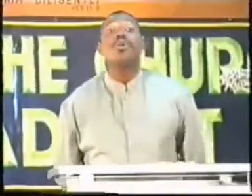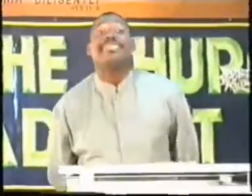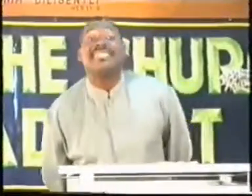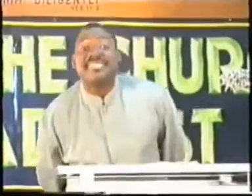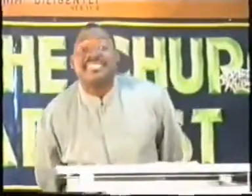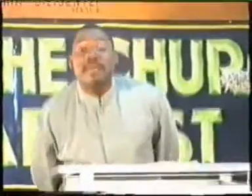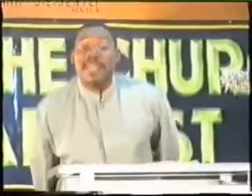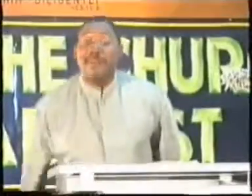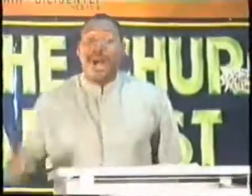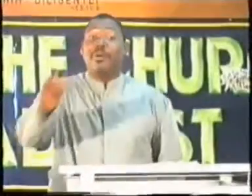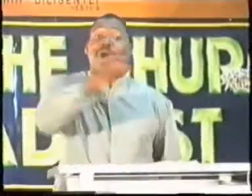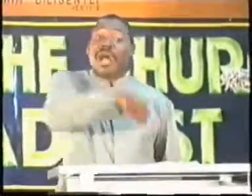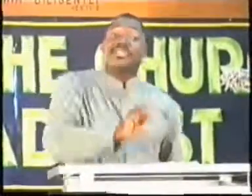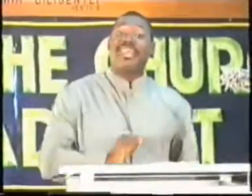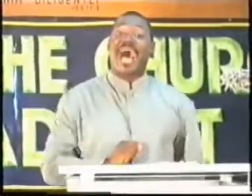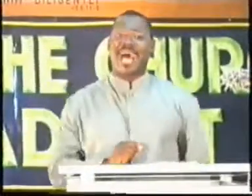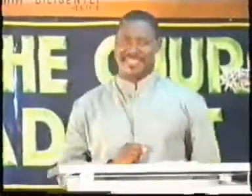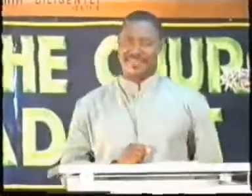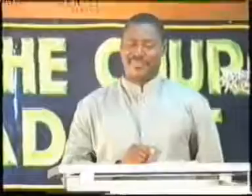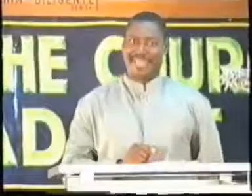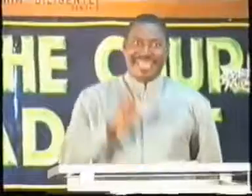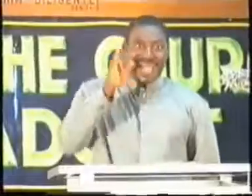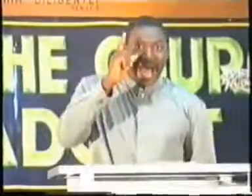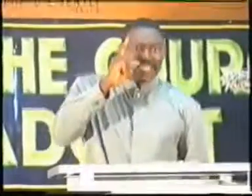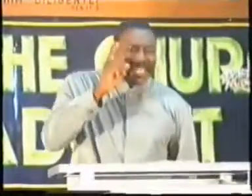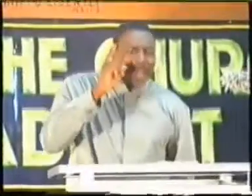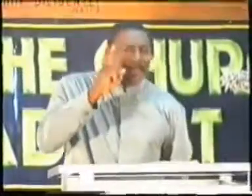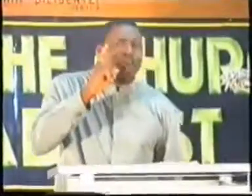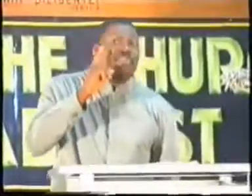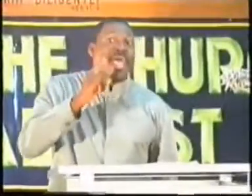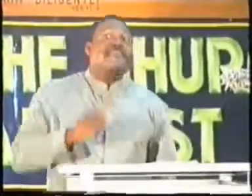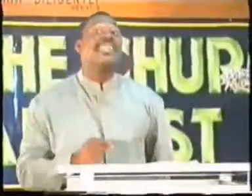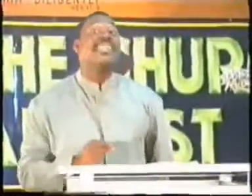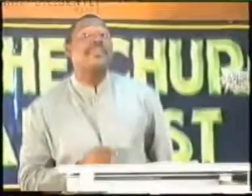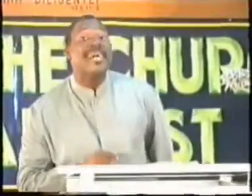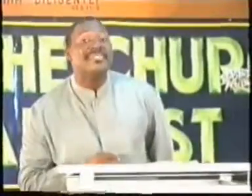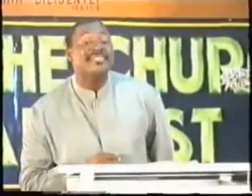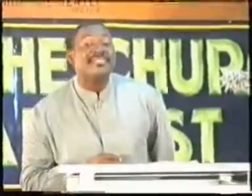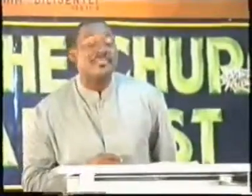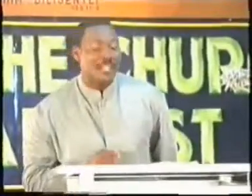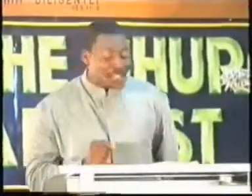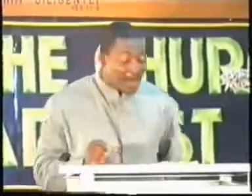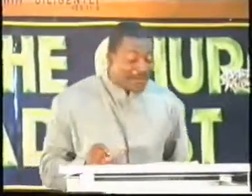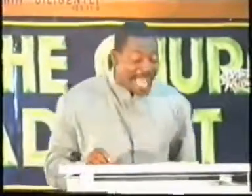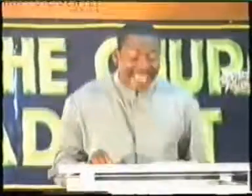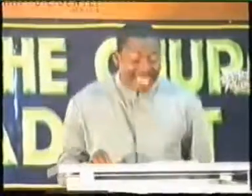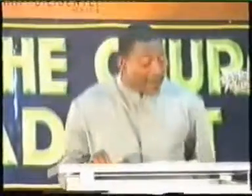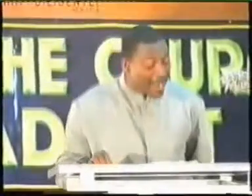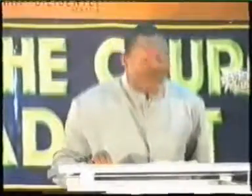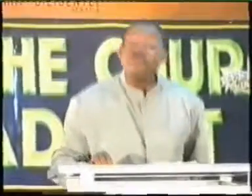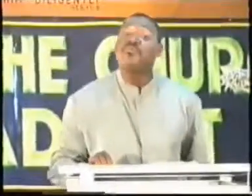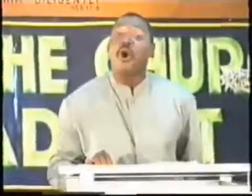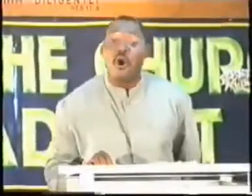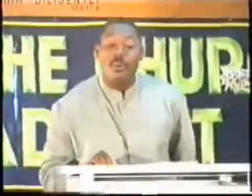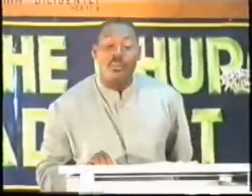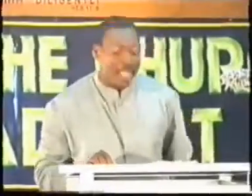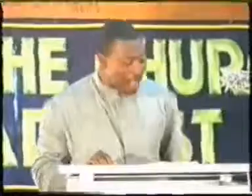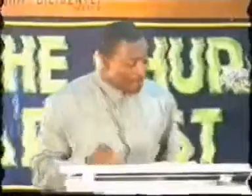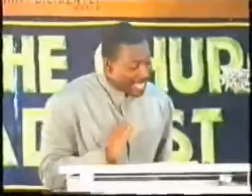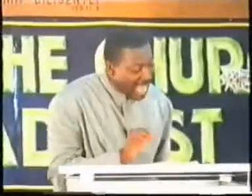to 26. And the Bible so actually are adding. Now, say the same person who share Philippians chapter number